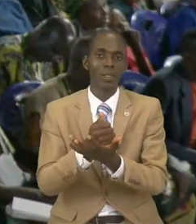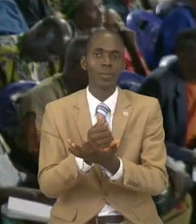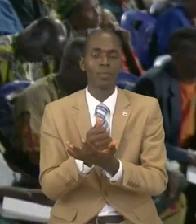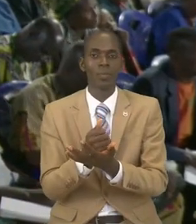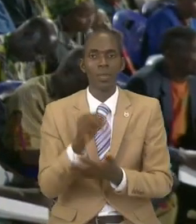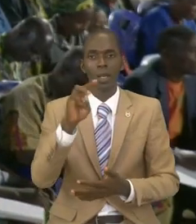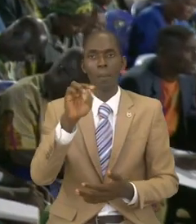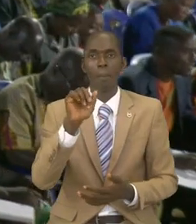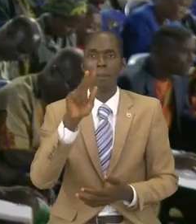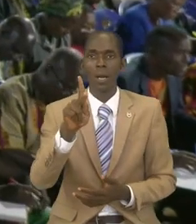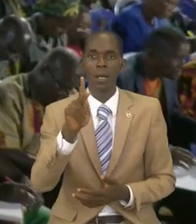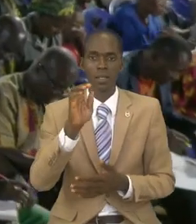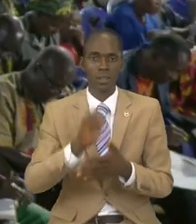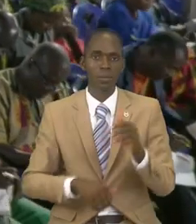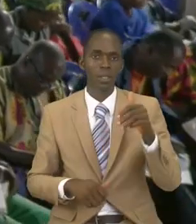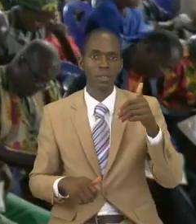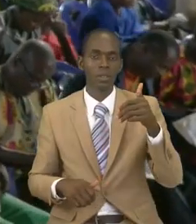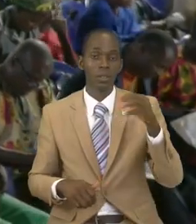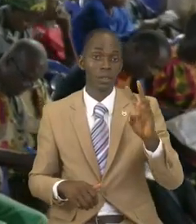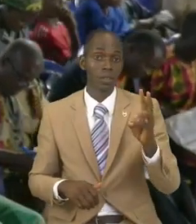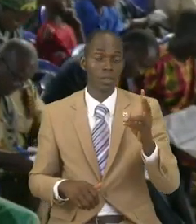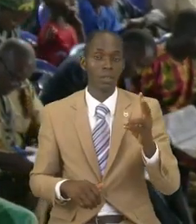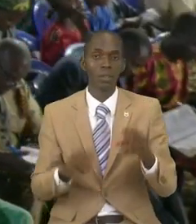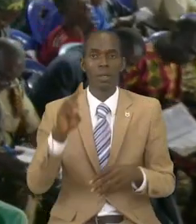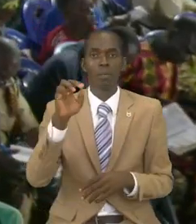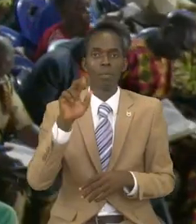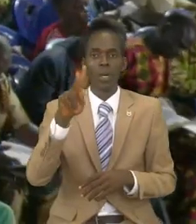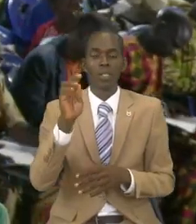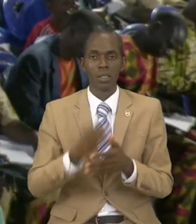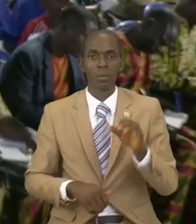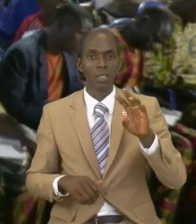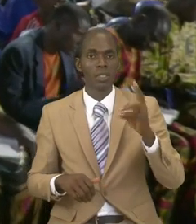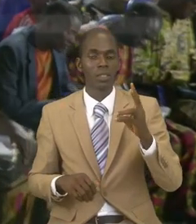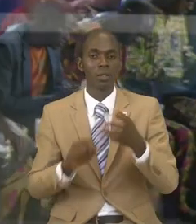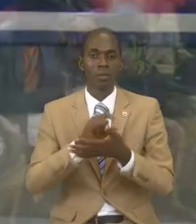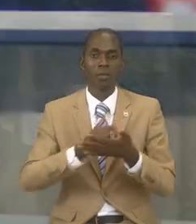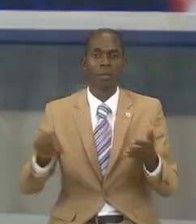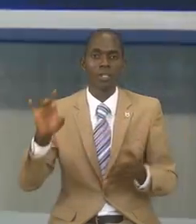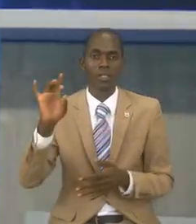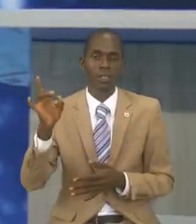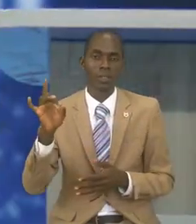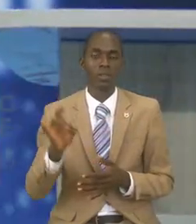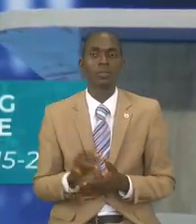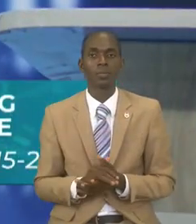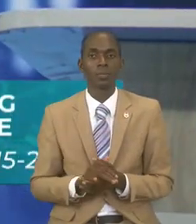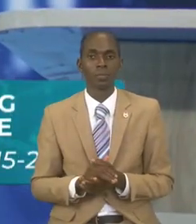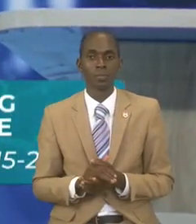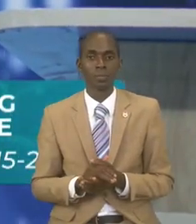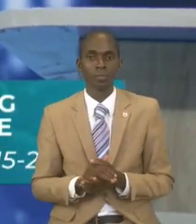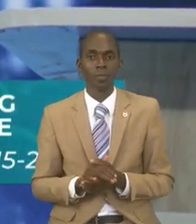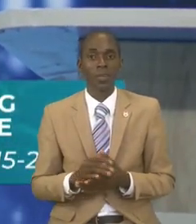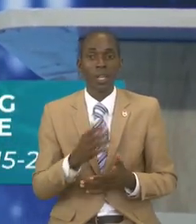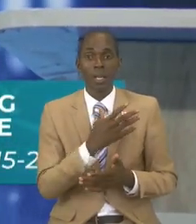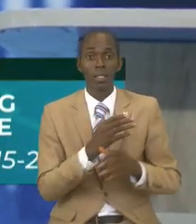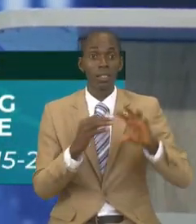Mark chapter 16, and I'm reading from verse 15. Mark chapter 16, verse 15, and he said